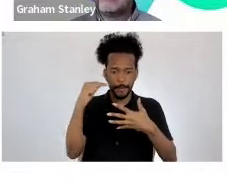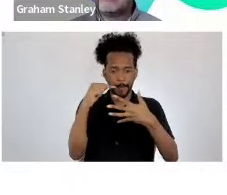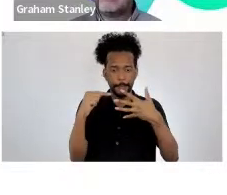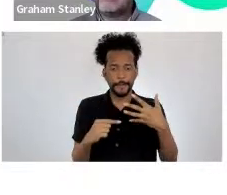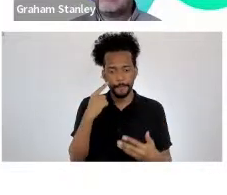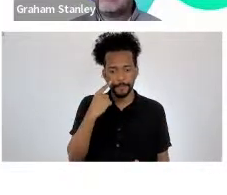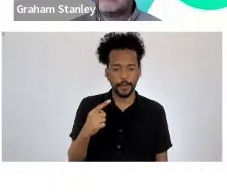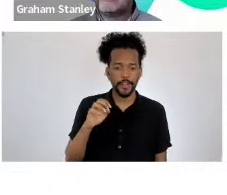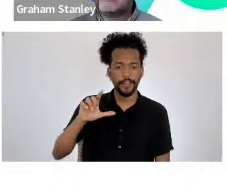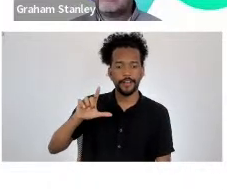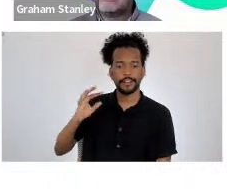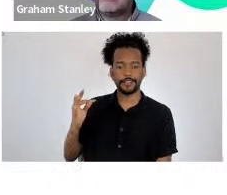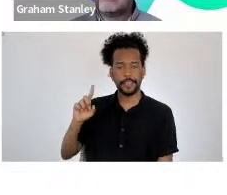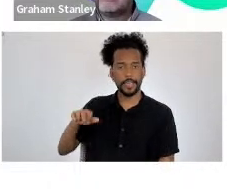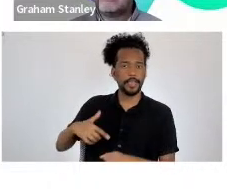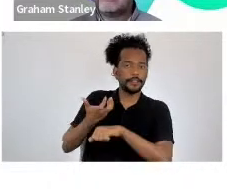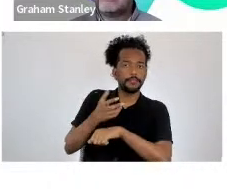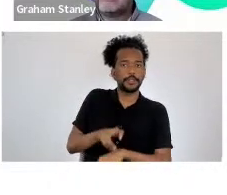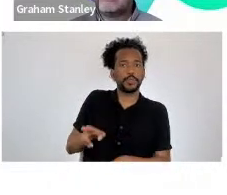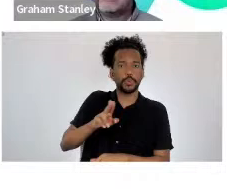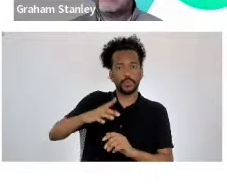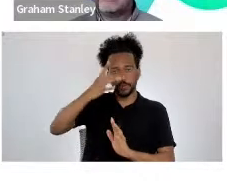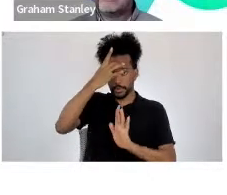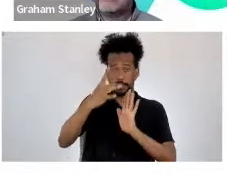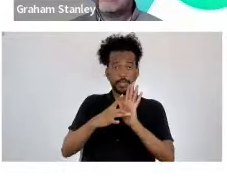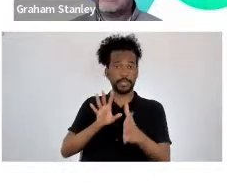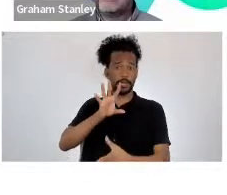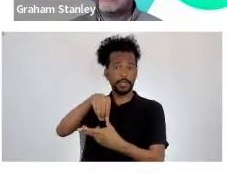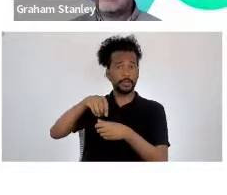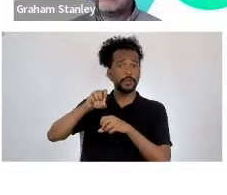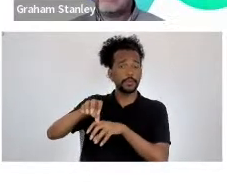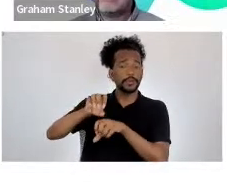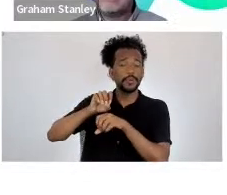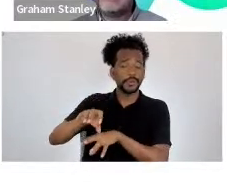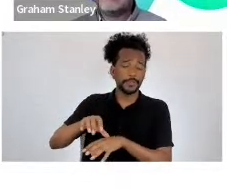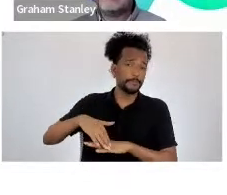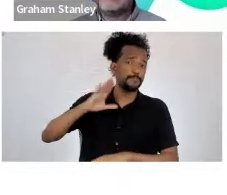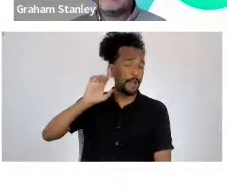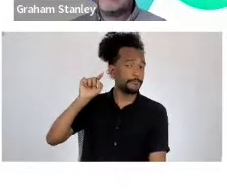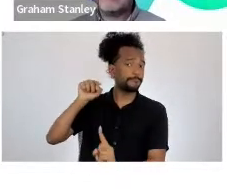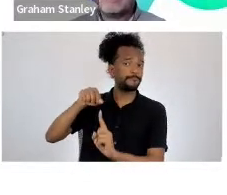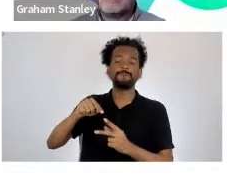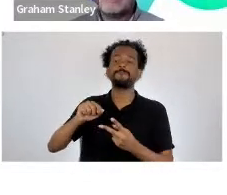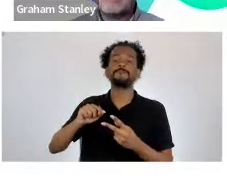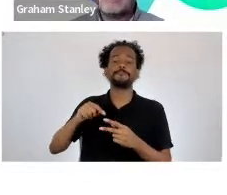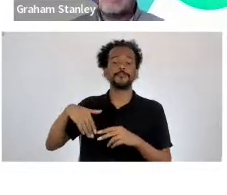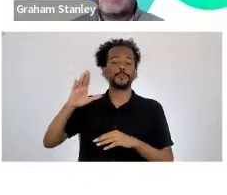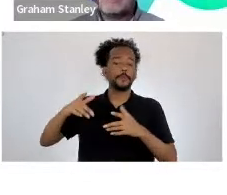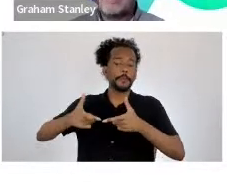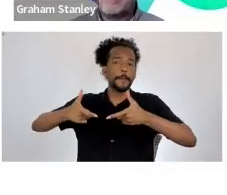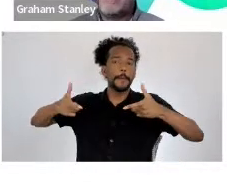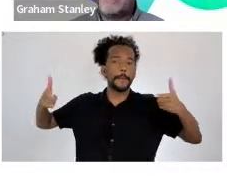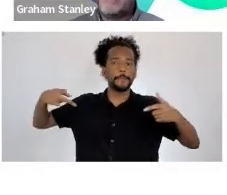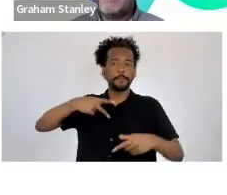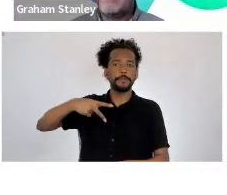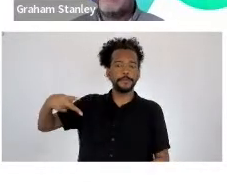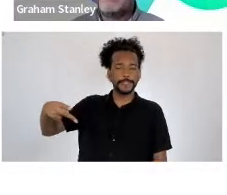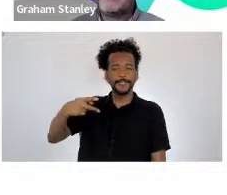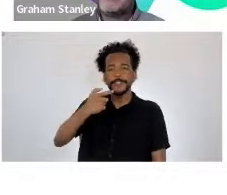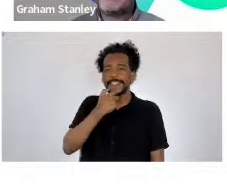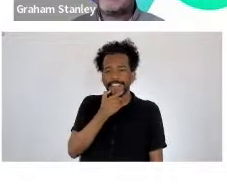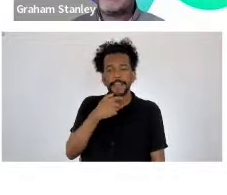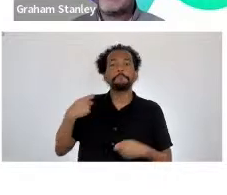discipline for AI use in education. So English language teacher education and training must include a focus on AI literacy.